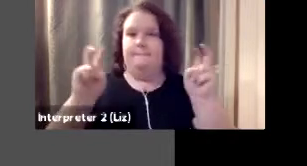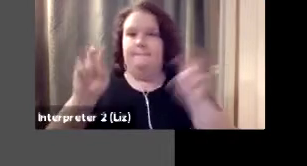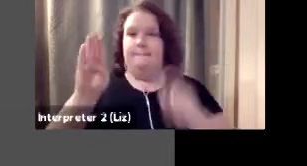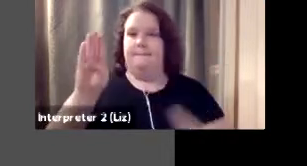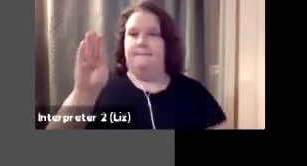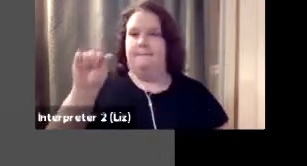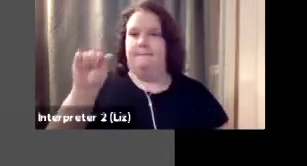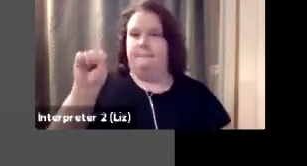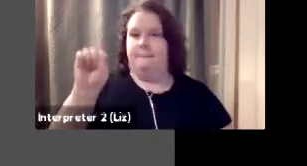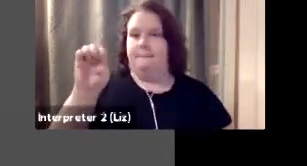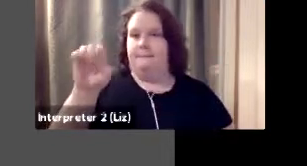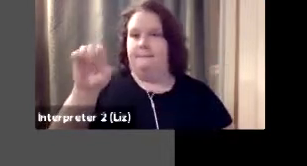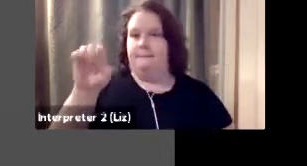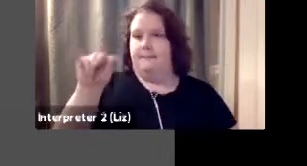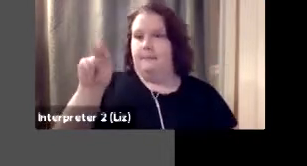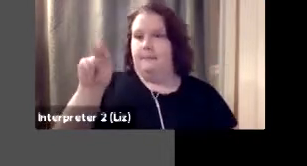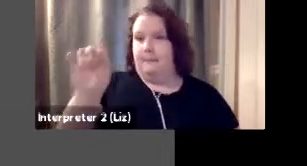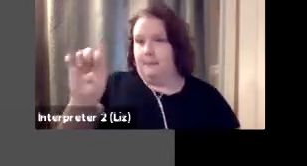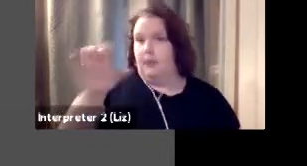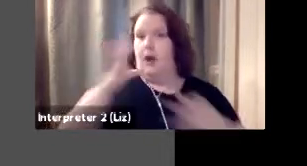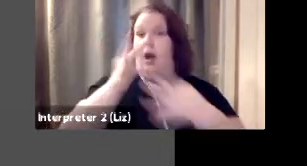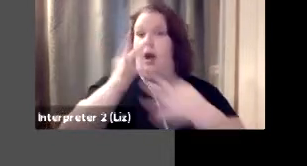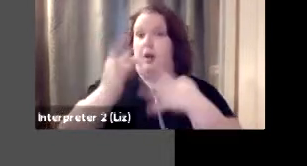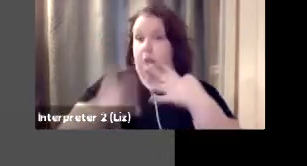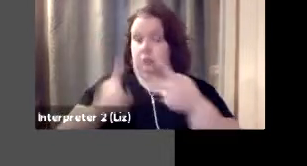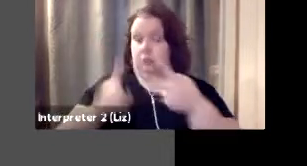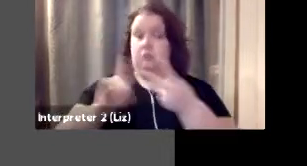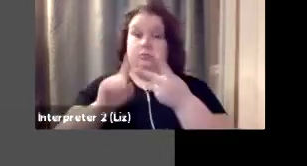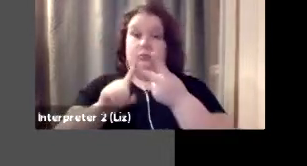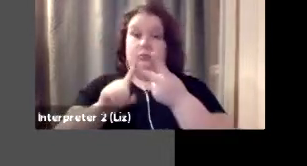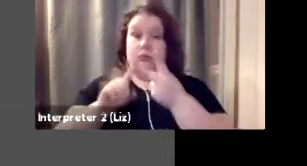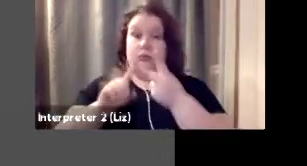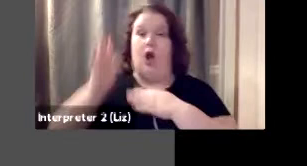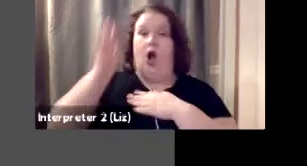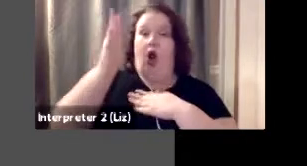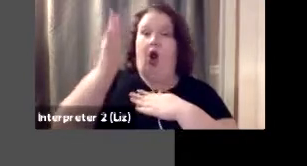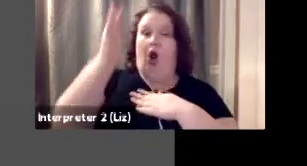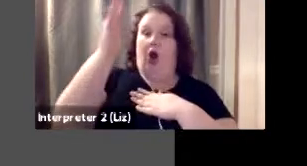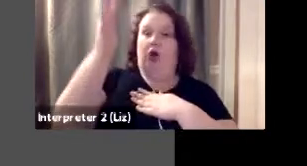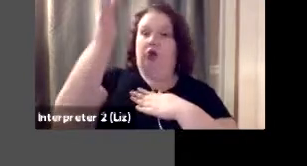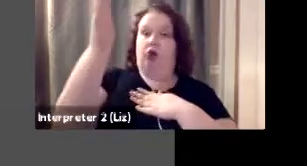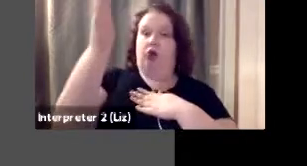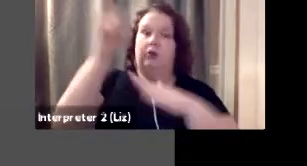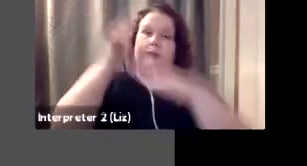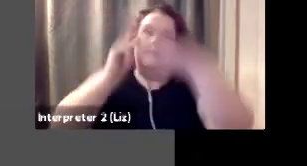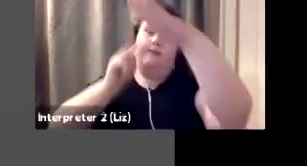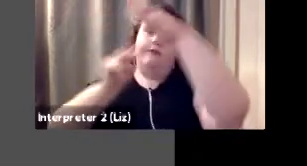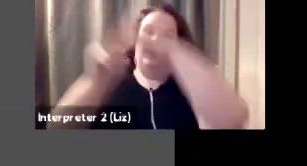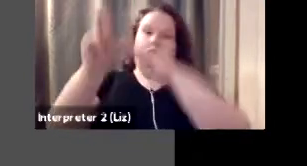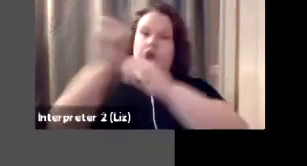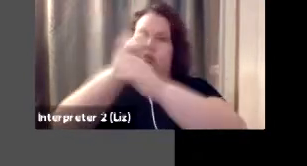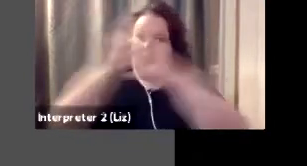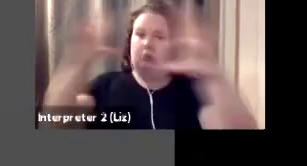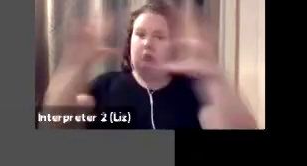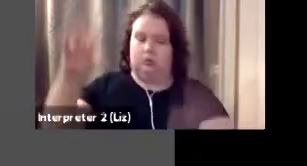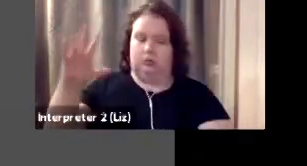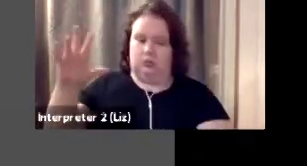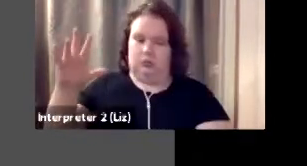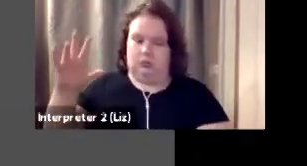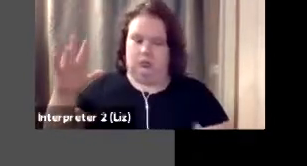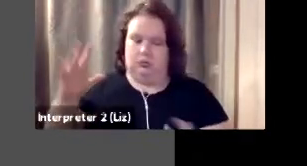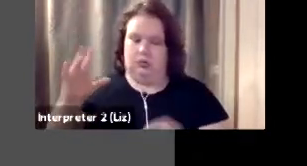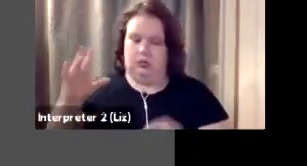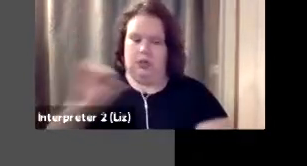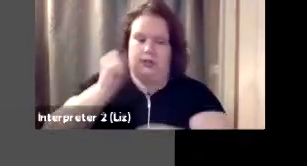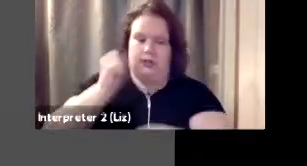And then the other is the long-term vision about setting goals to be able to look at how to address, uh, the elementary school